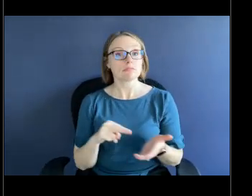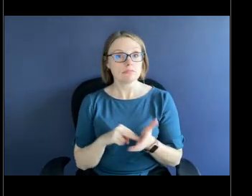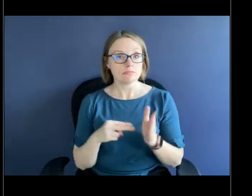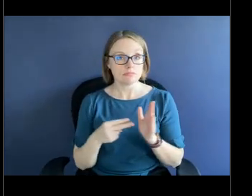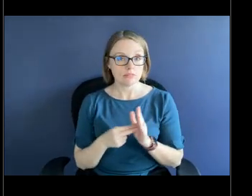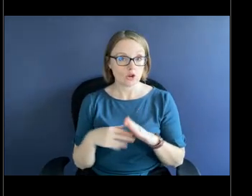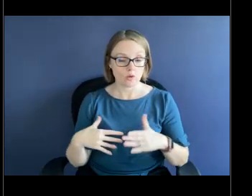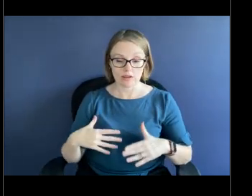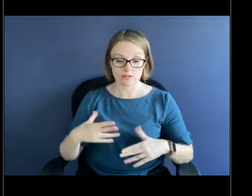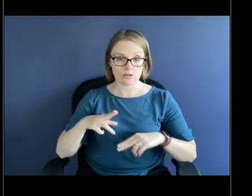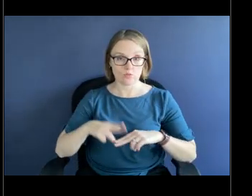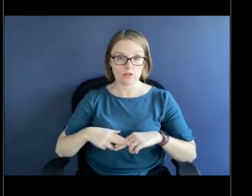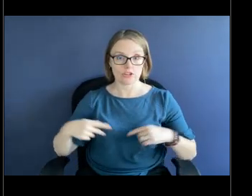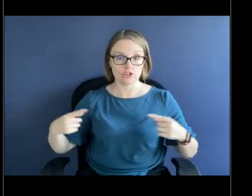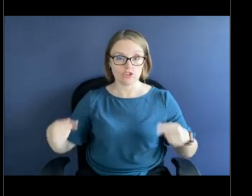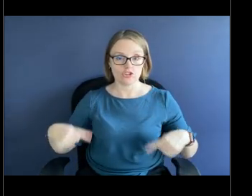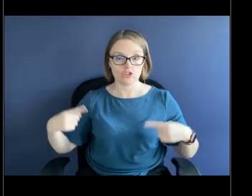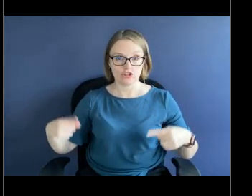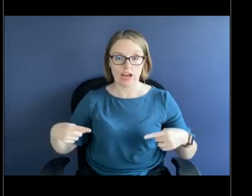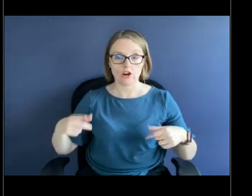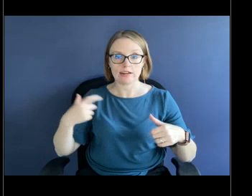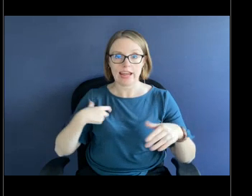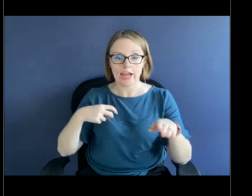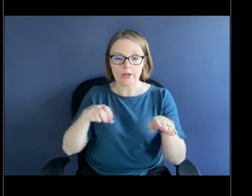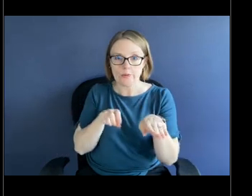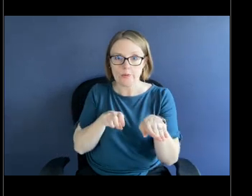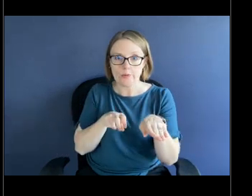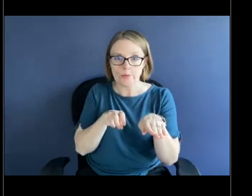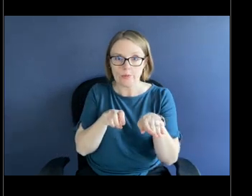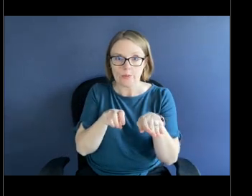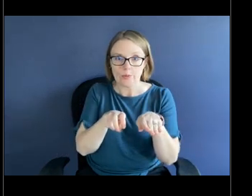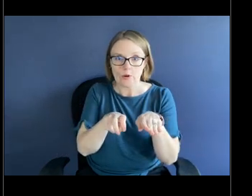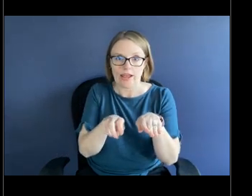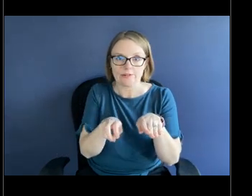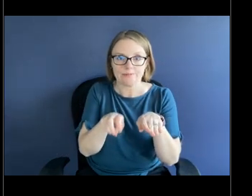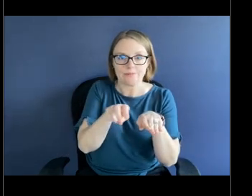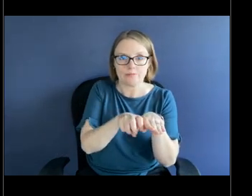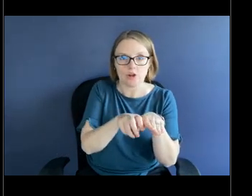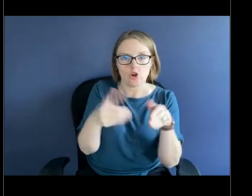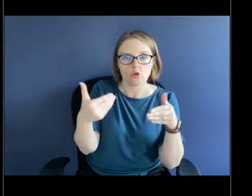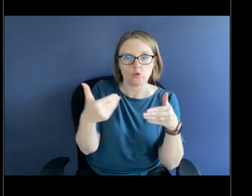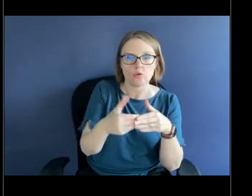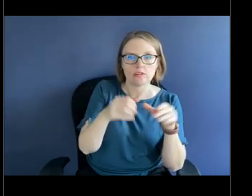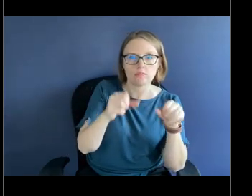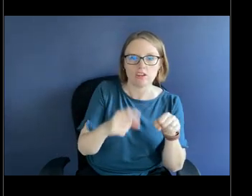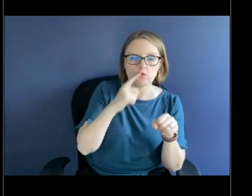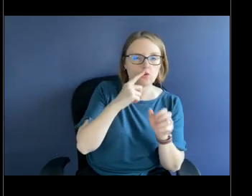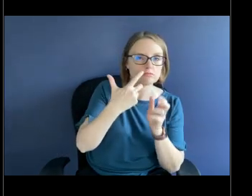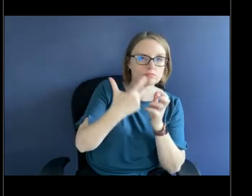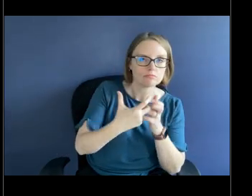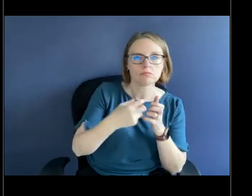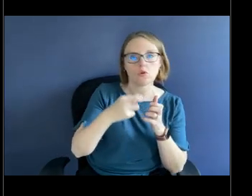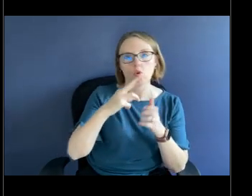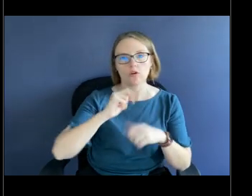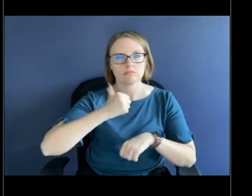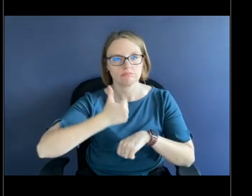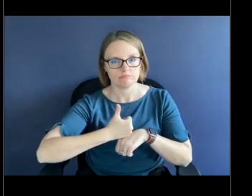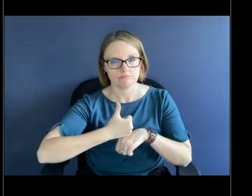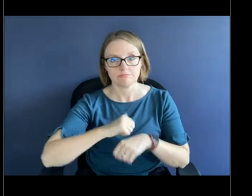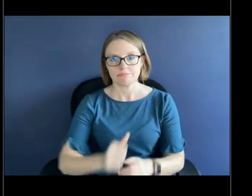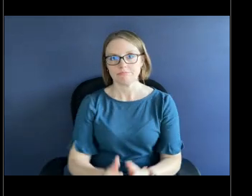a wheelchair can maneuver as close as possible to appliances or fixtures.